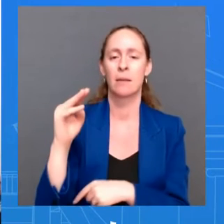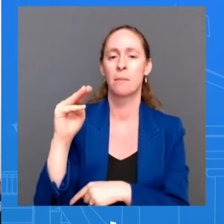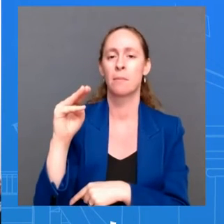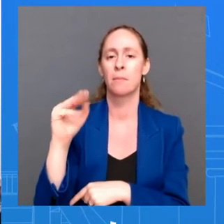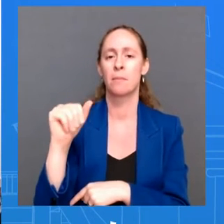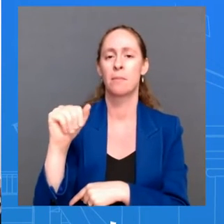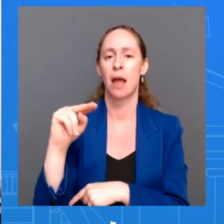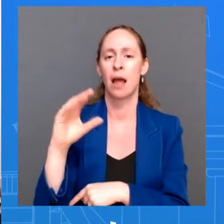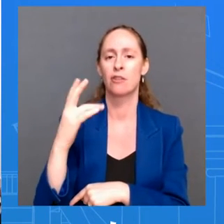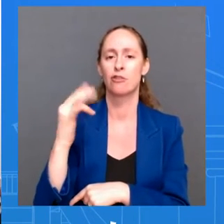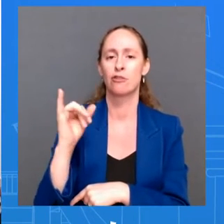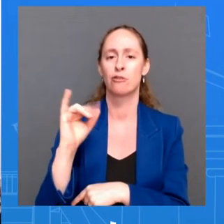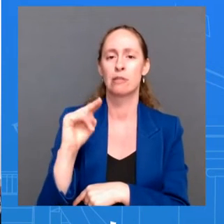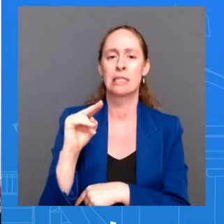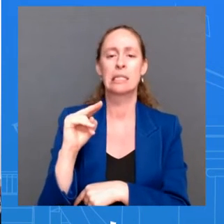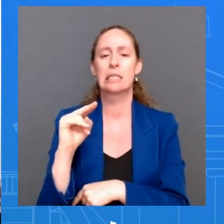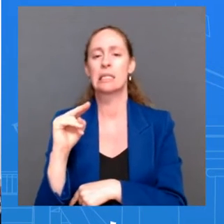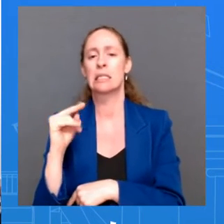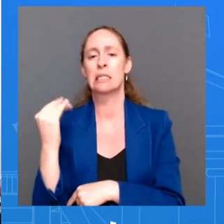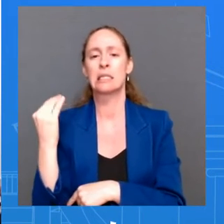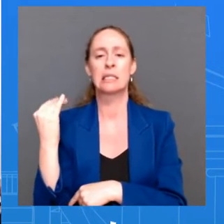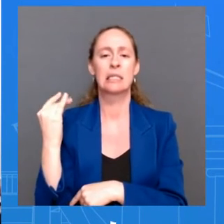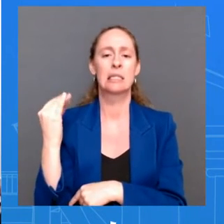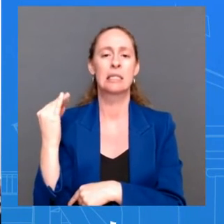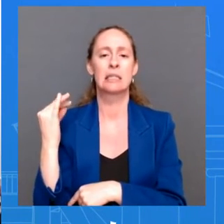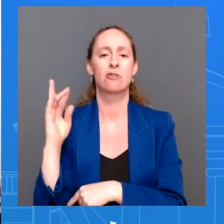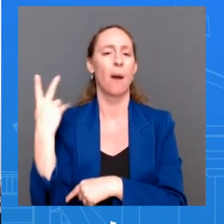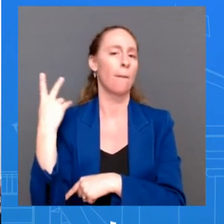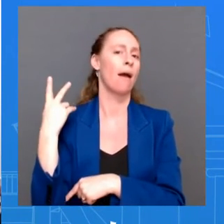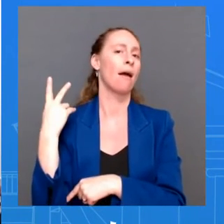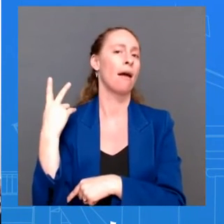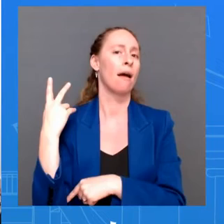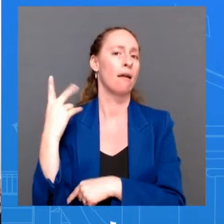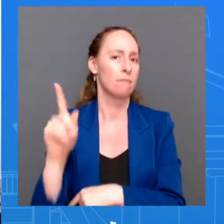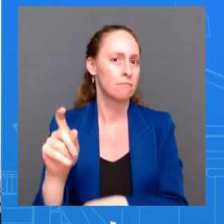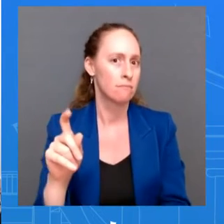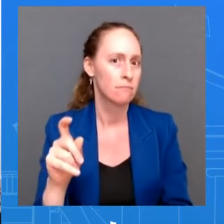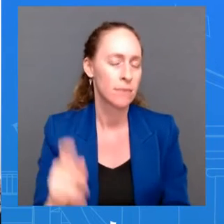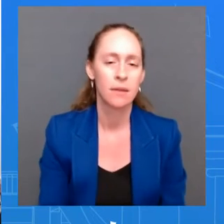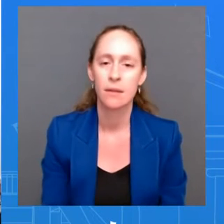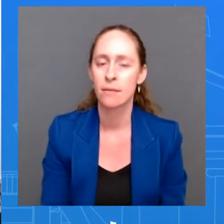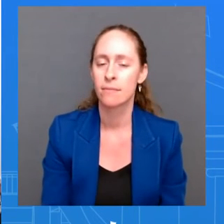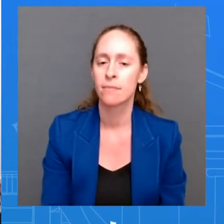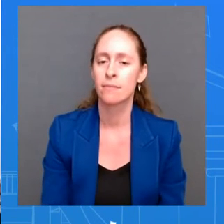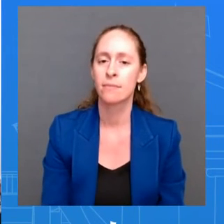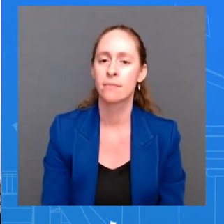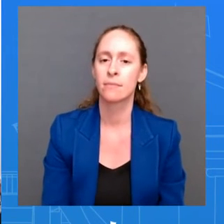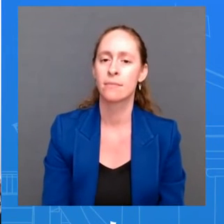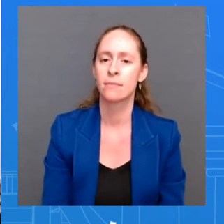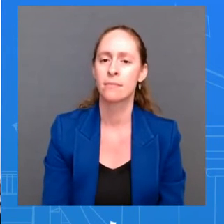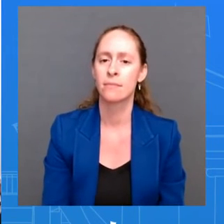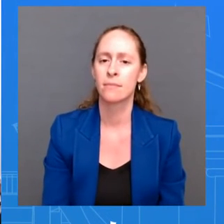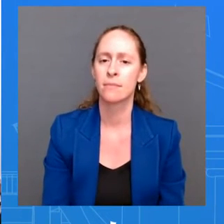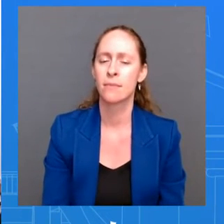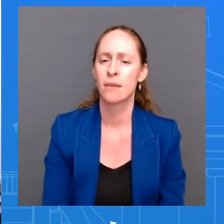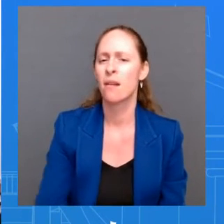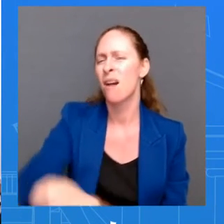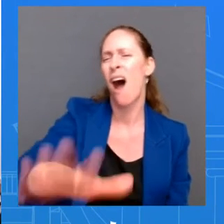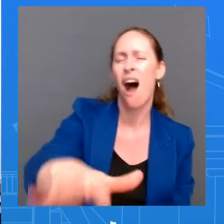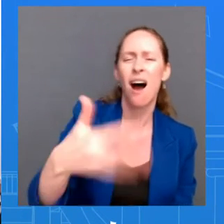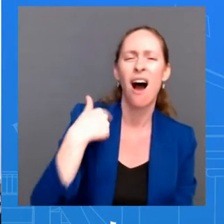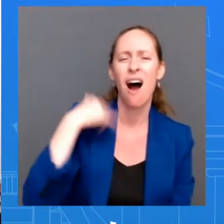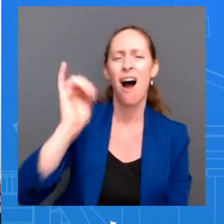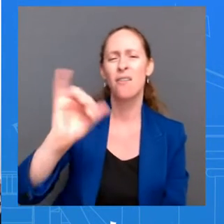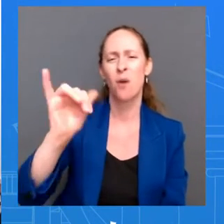you think you're rock solid? And how this squares, I know you cite other economists. You